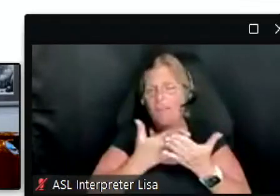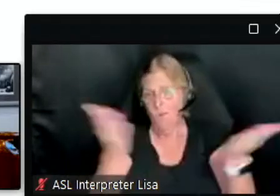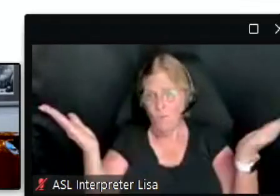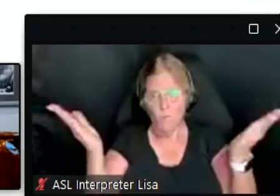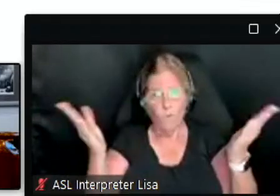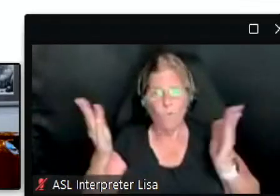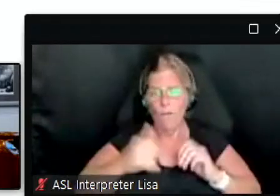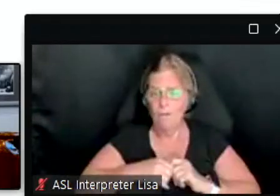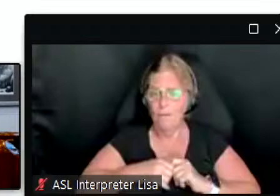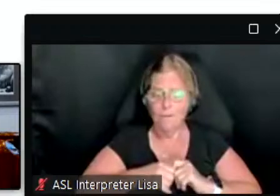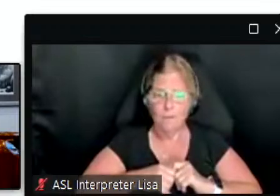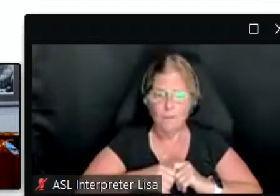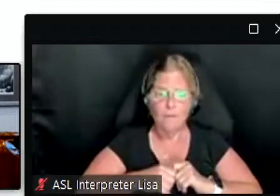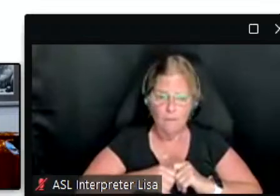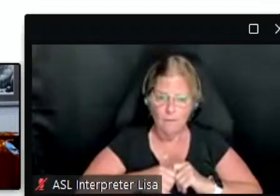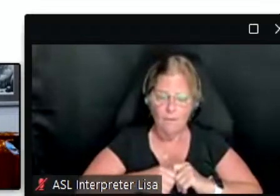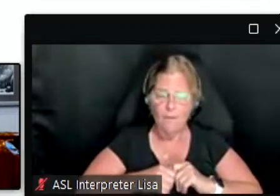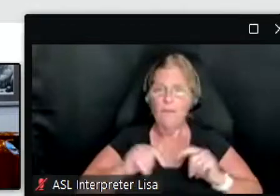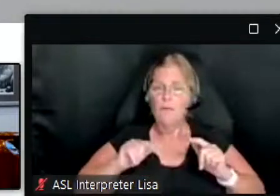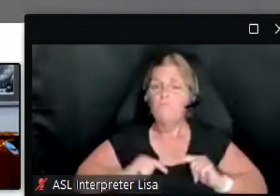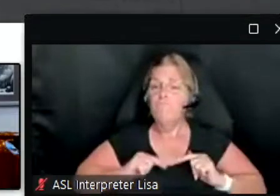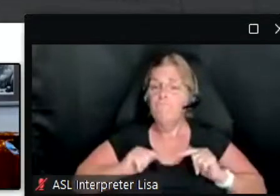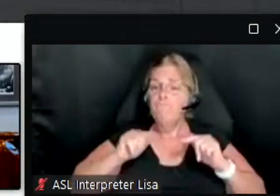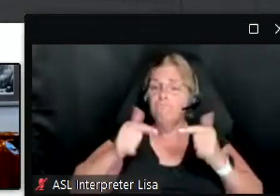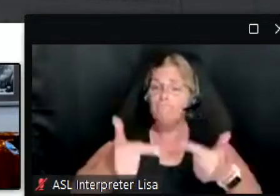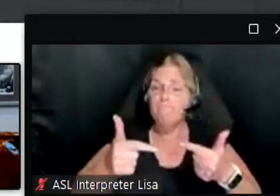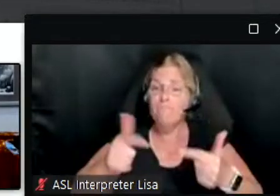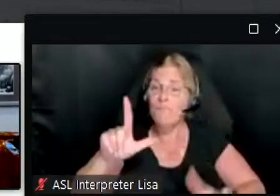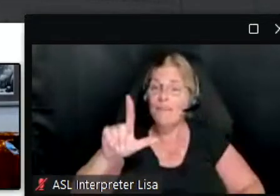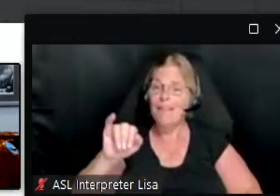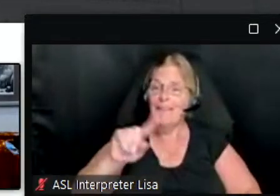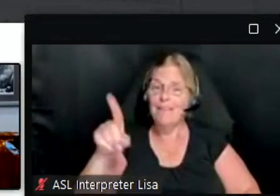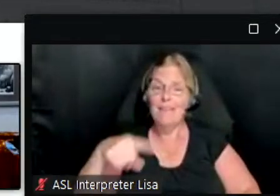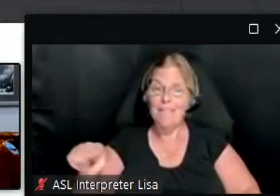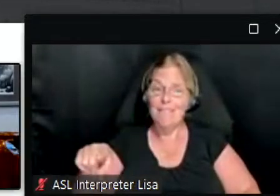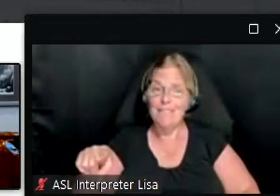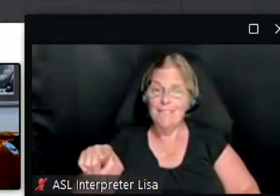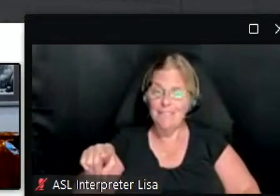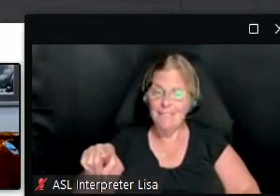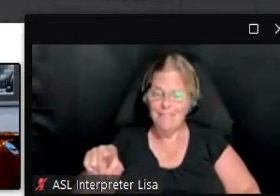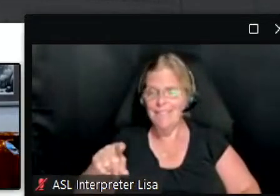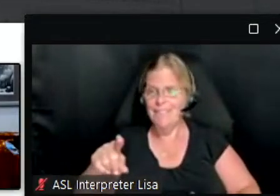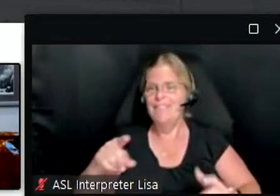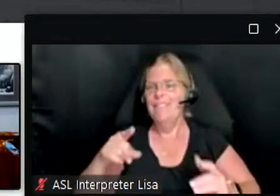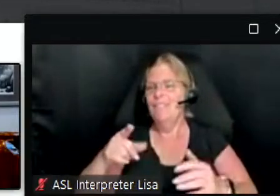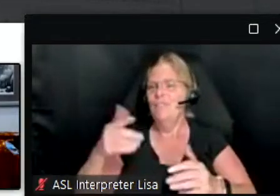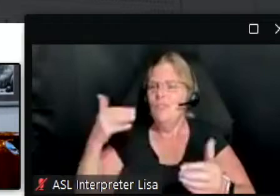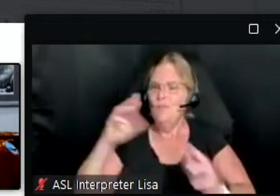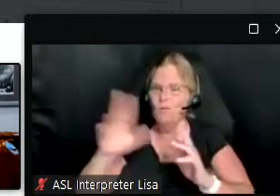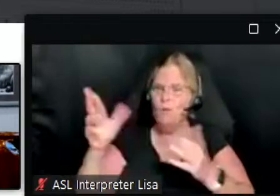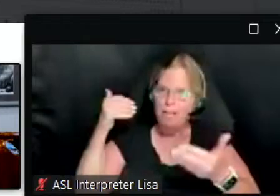that, I'm going to turn it over to Liz to bring us through the home stretch.